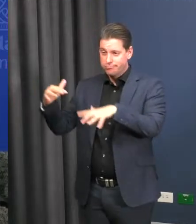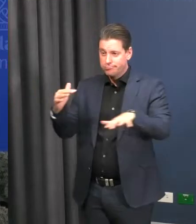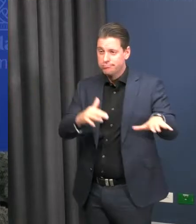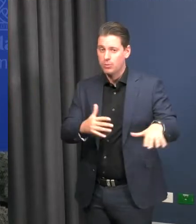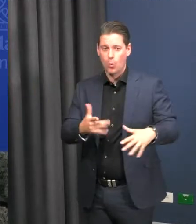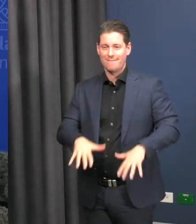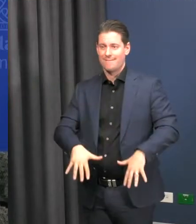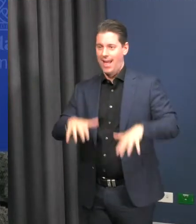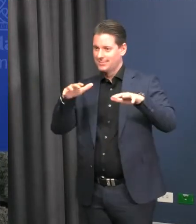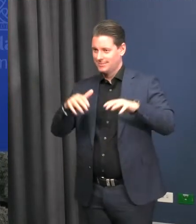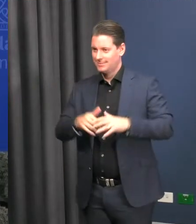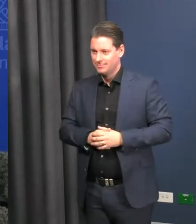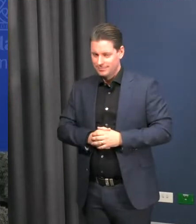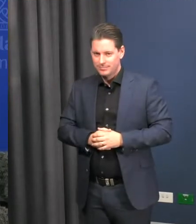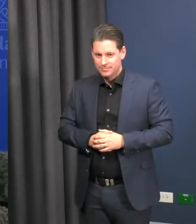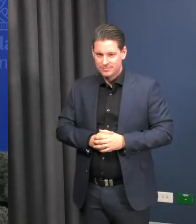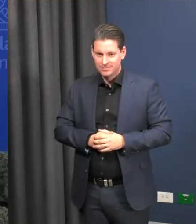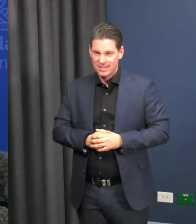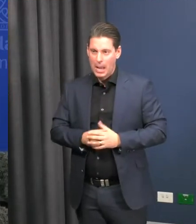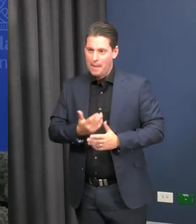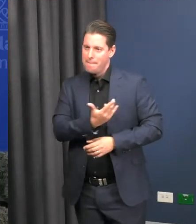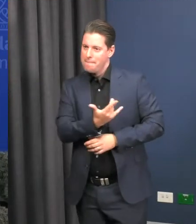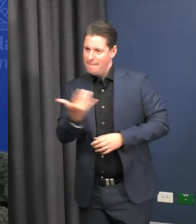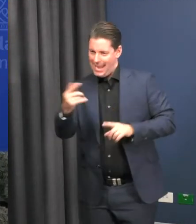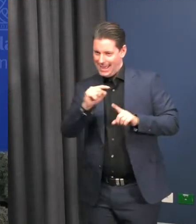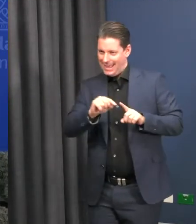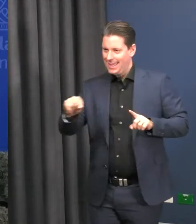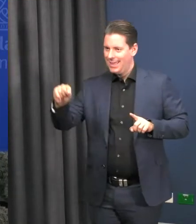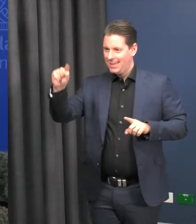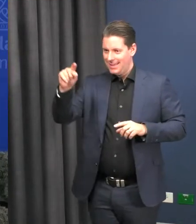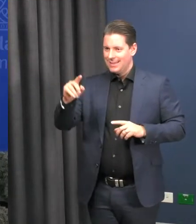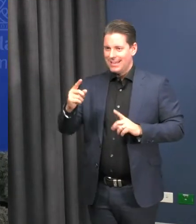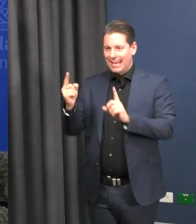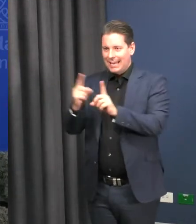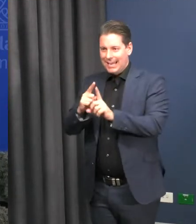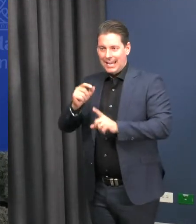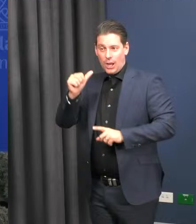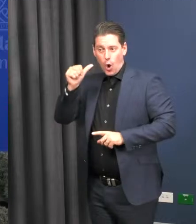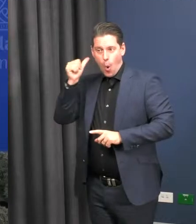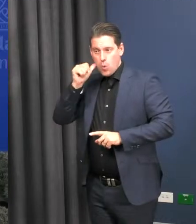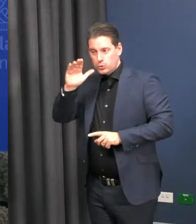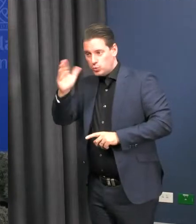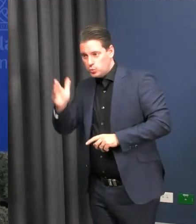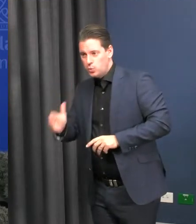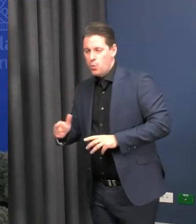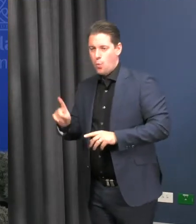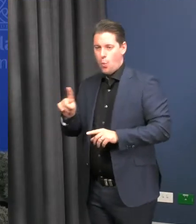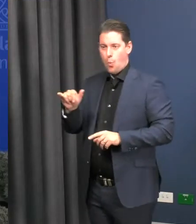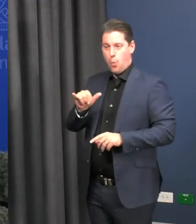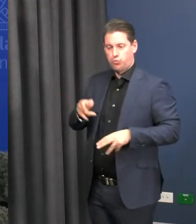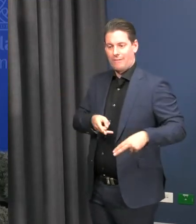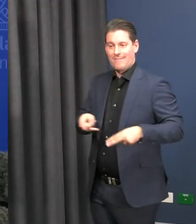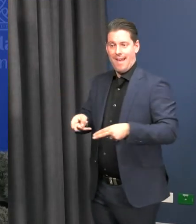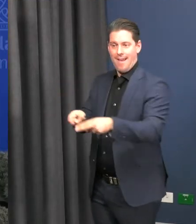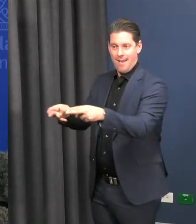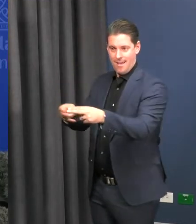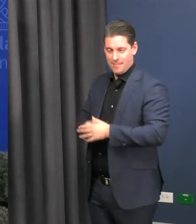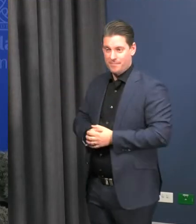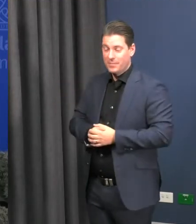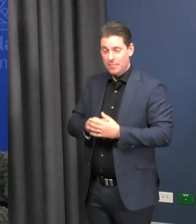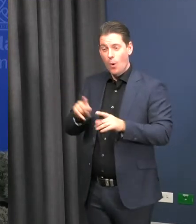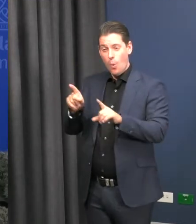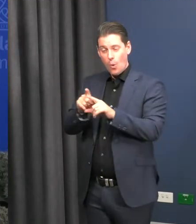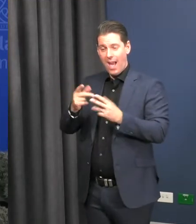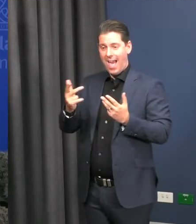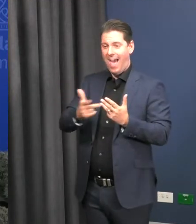of those suburbs are along the Moreton Bay or seaside reach of Brisbane, but there are other suburbs